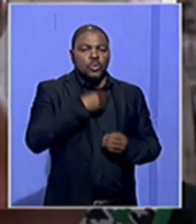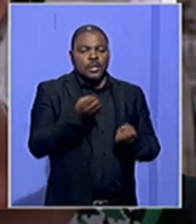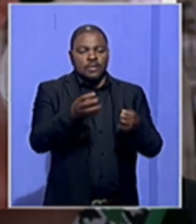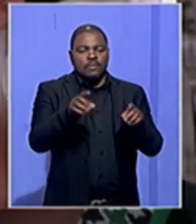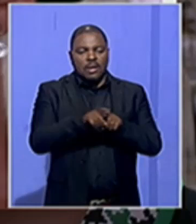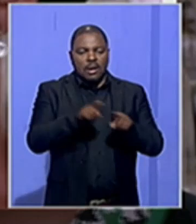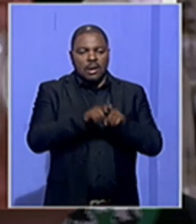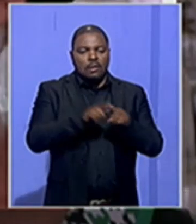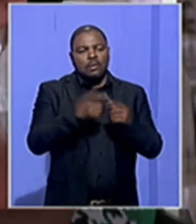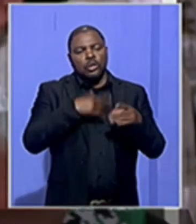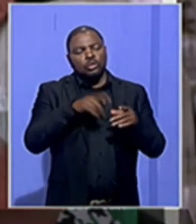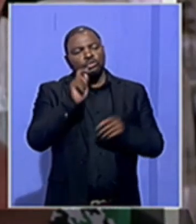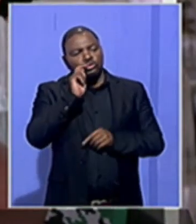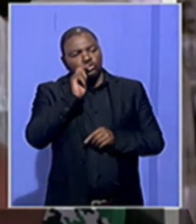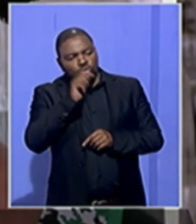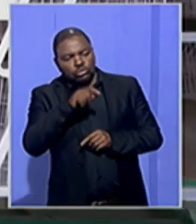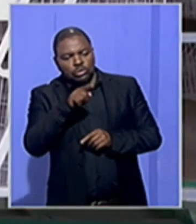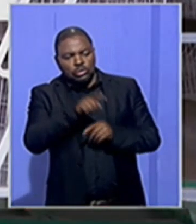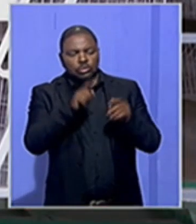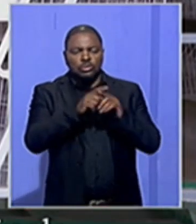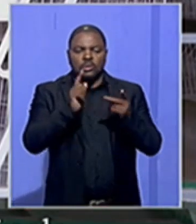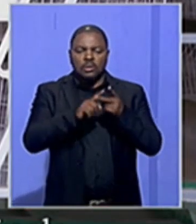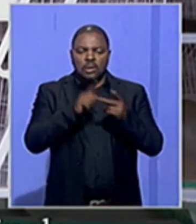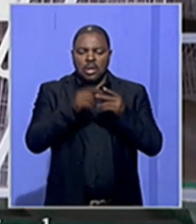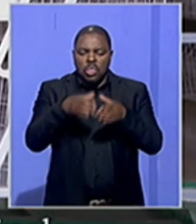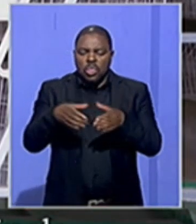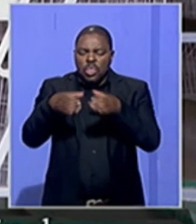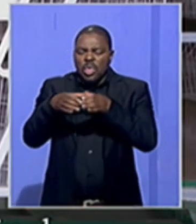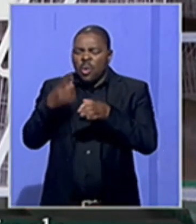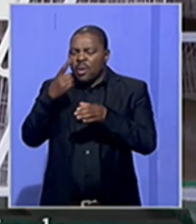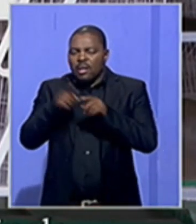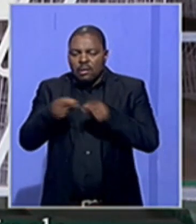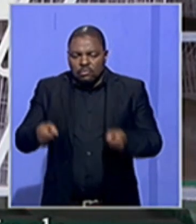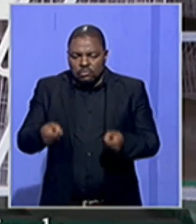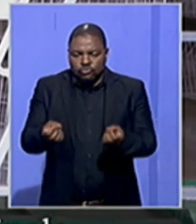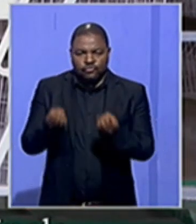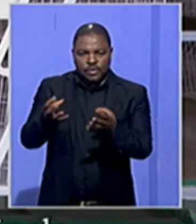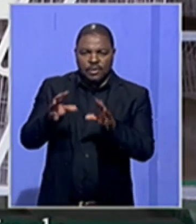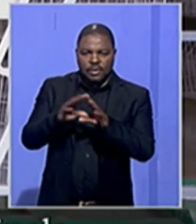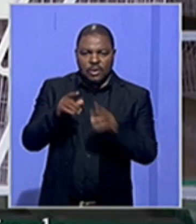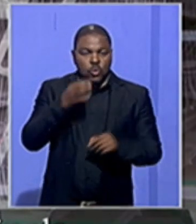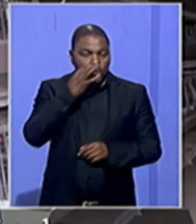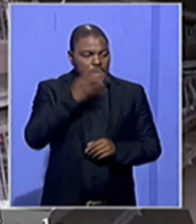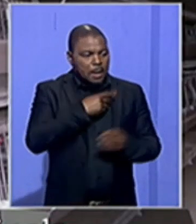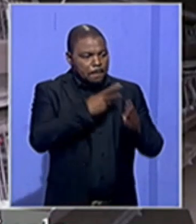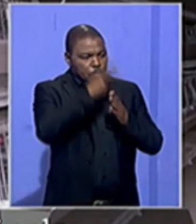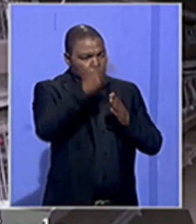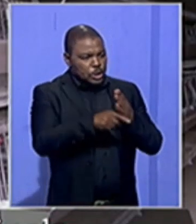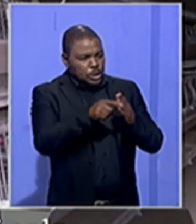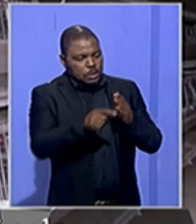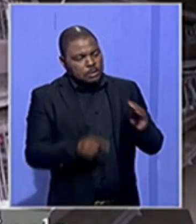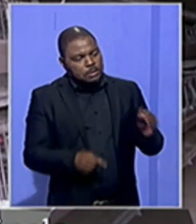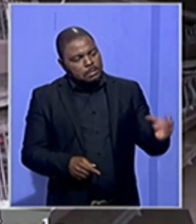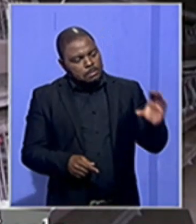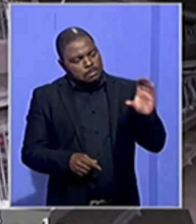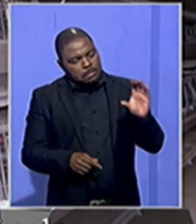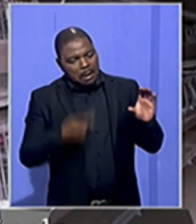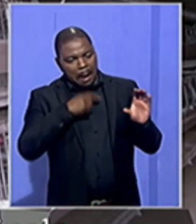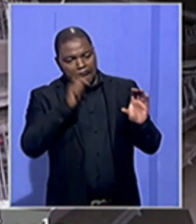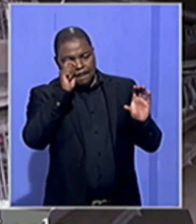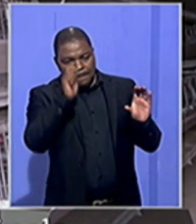e nnyane ya go swara metsi a dikgogo o fa motho wheelbarrow e tee ga a fetša o mmotsa gore project e dilo tše re o reketseng